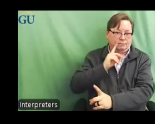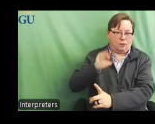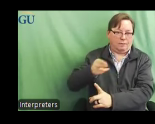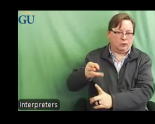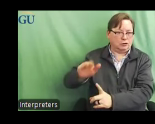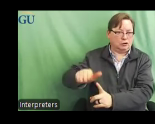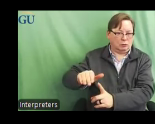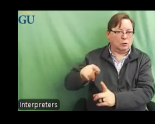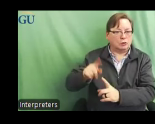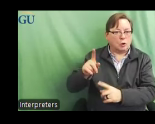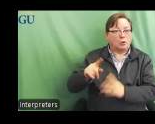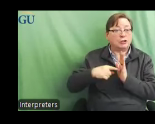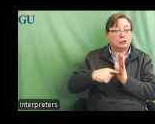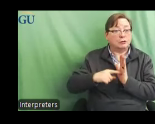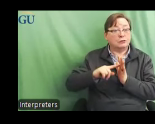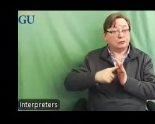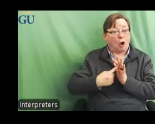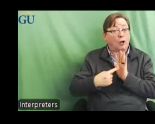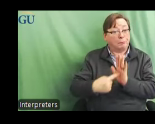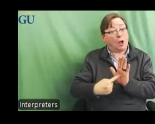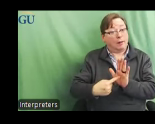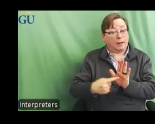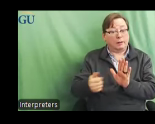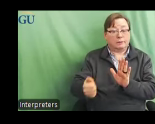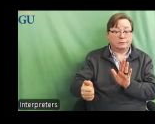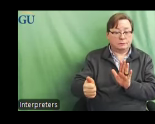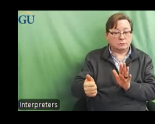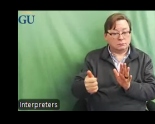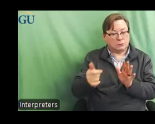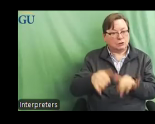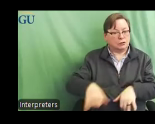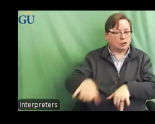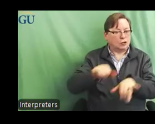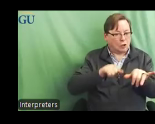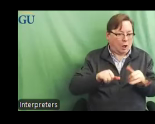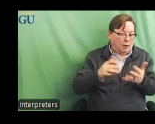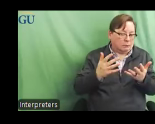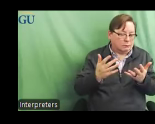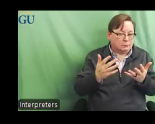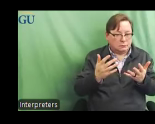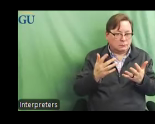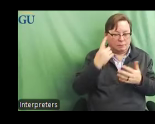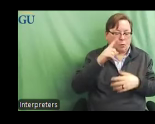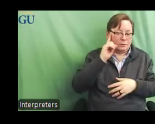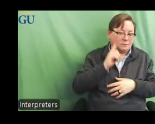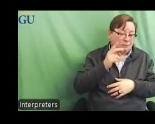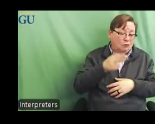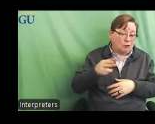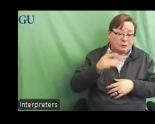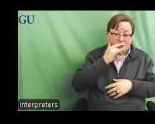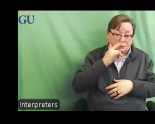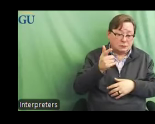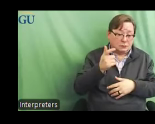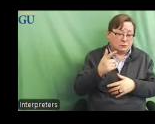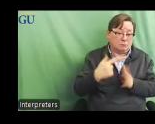she did start modeling, which is very common for a kiddo that is deaf, hard of hearing. So she started modeling